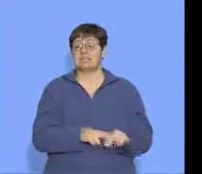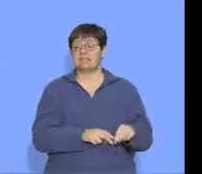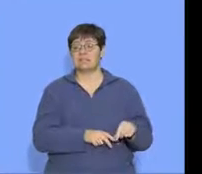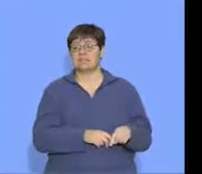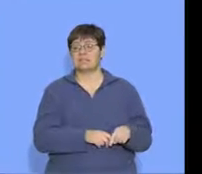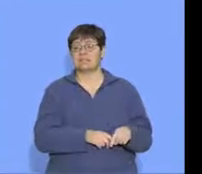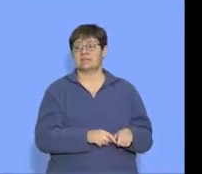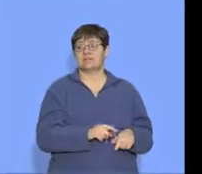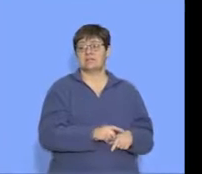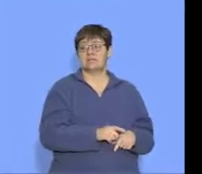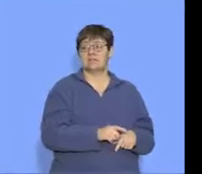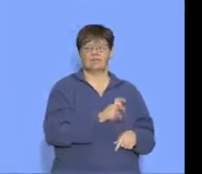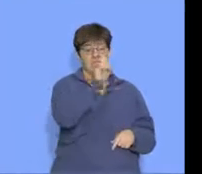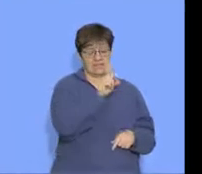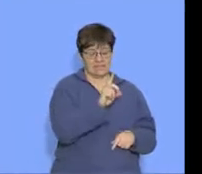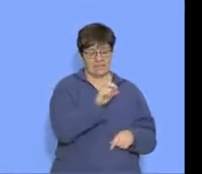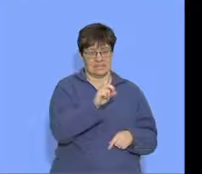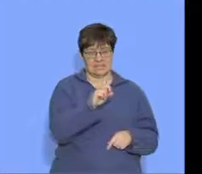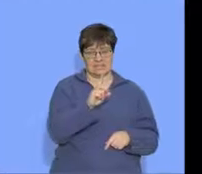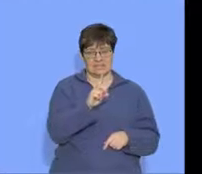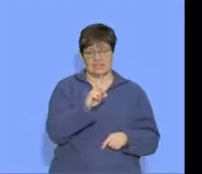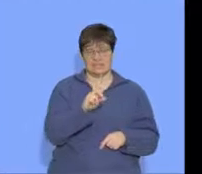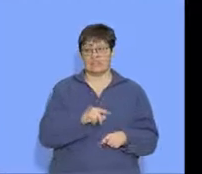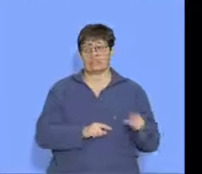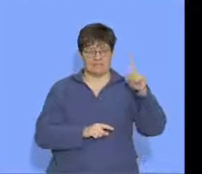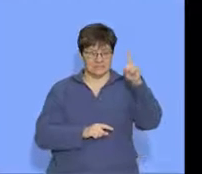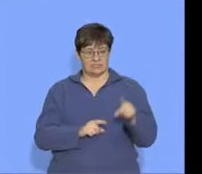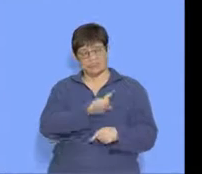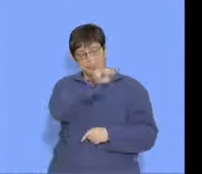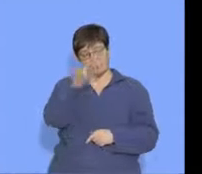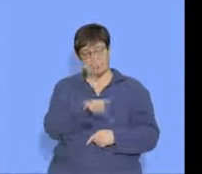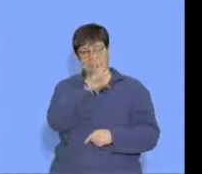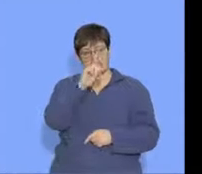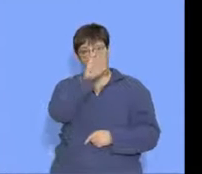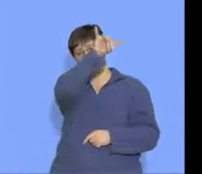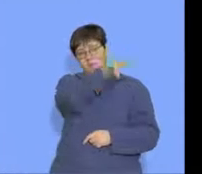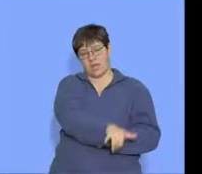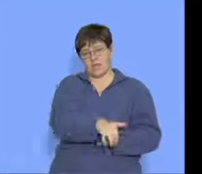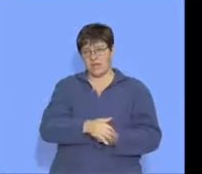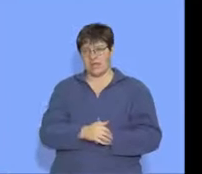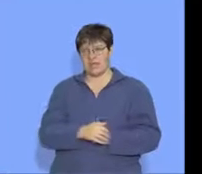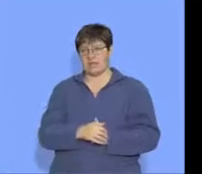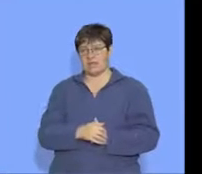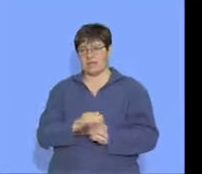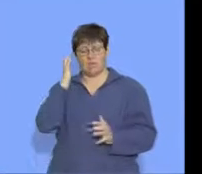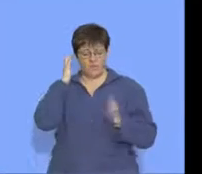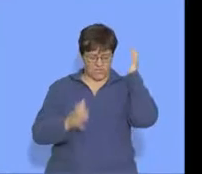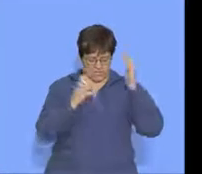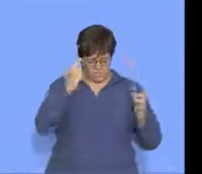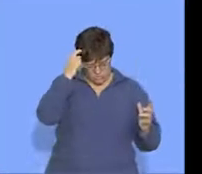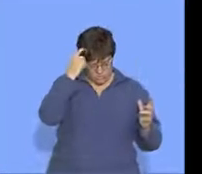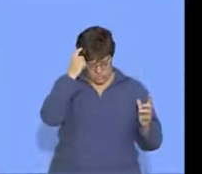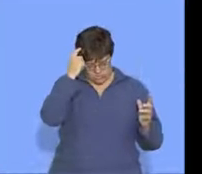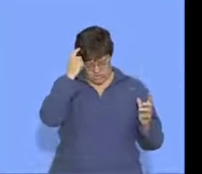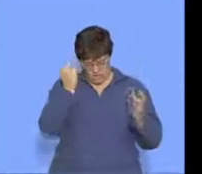D. Where does that go? Yes, it goes on the y-axis. So if you're ever confused about which of